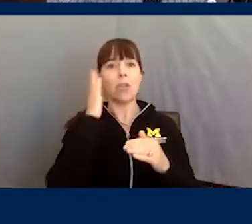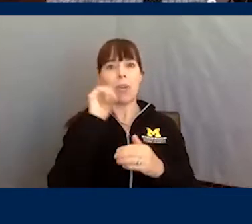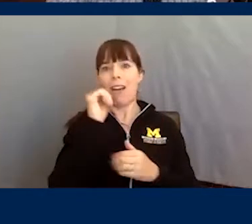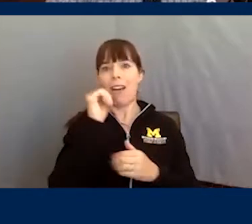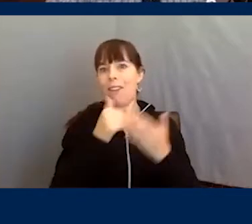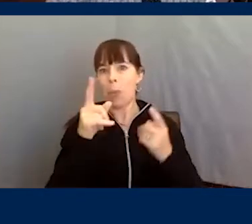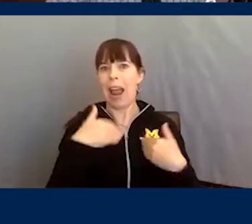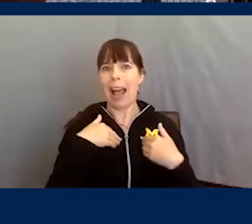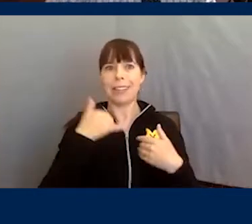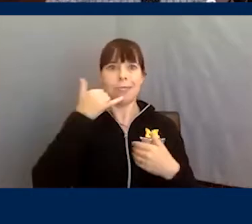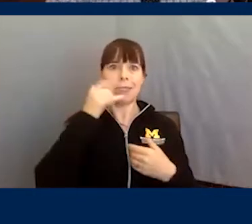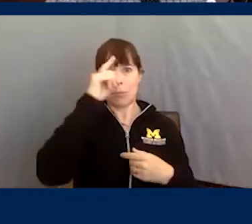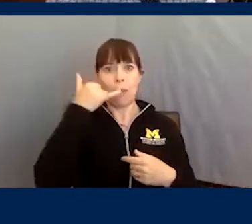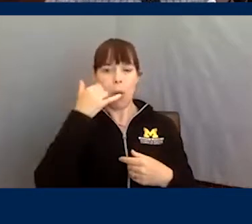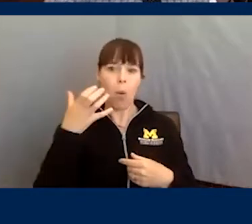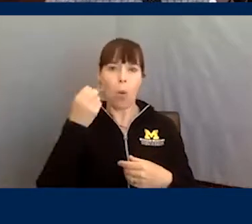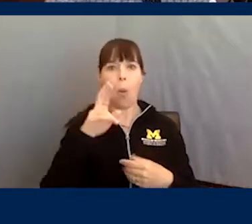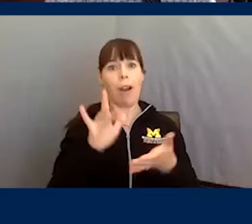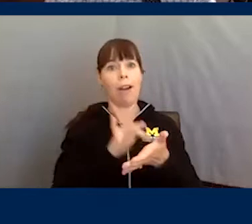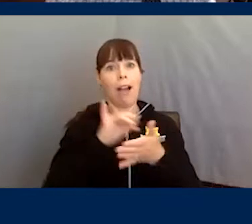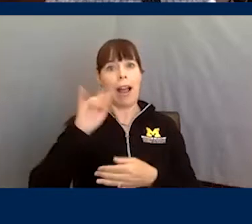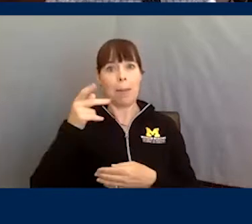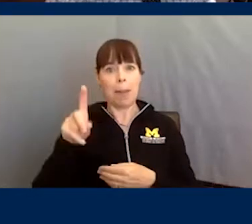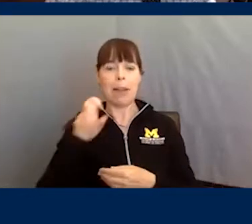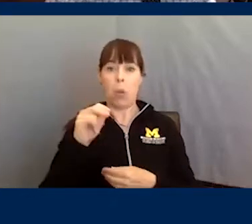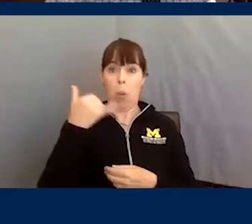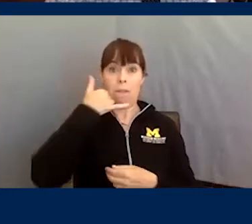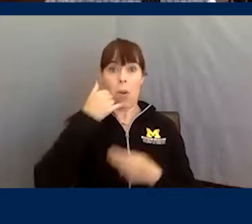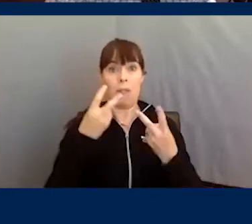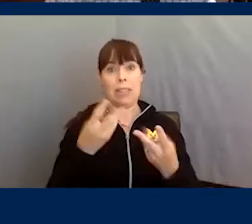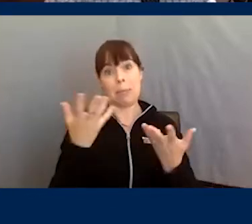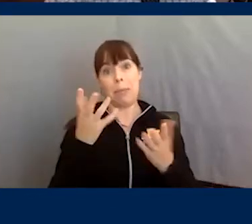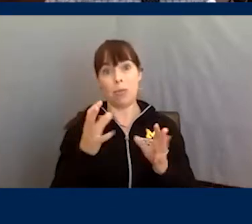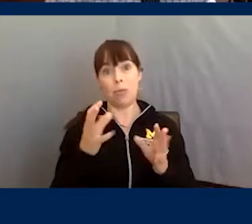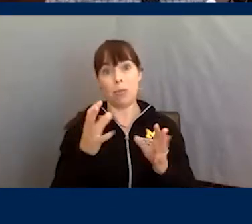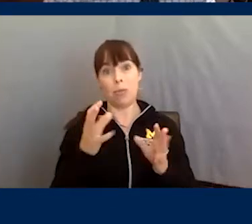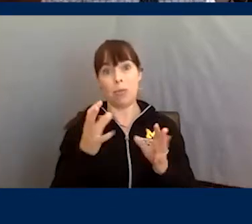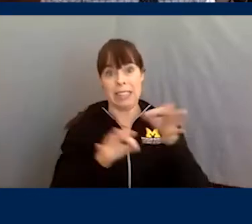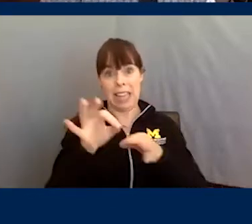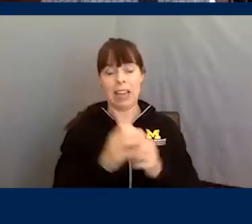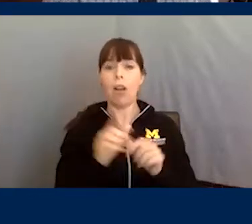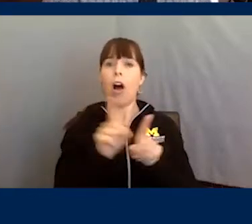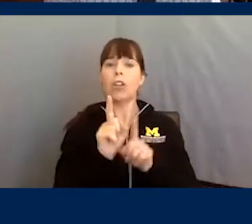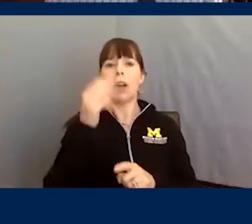a smartphone or an iPad, and so phone visits may be very important. And we also know